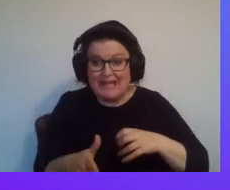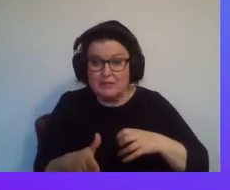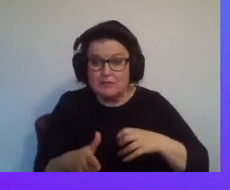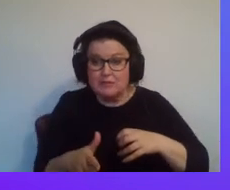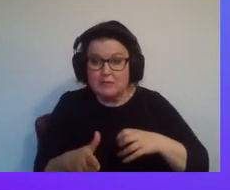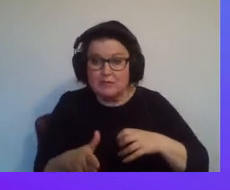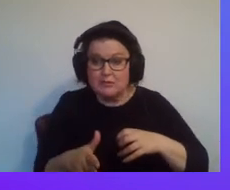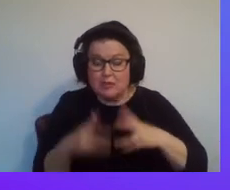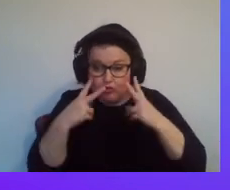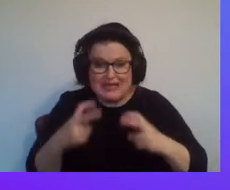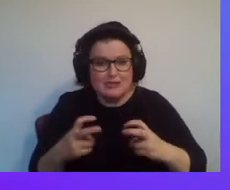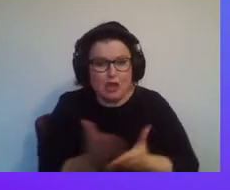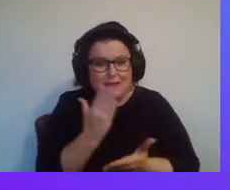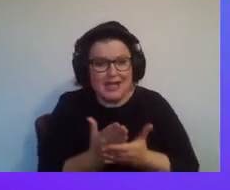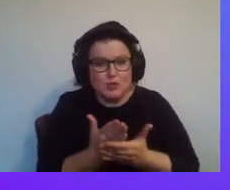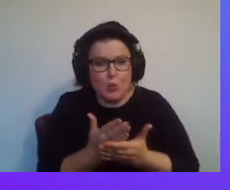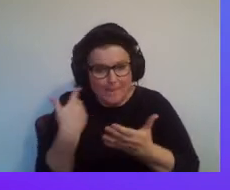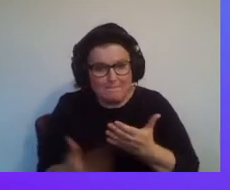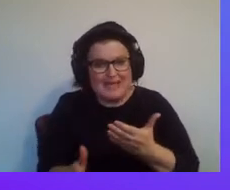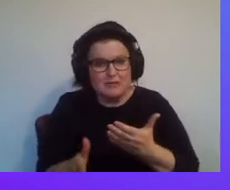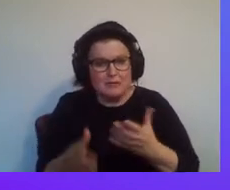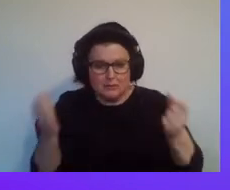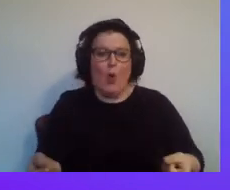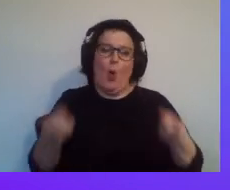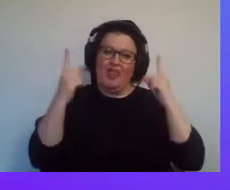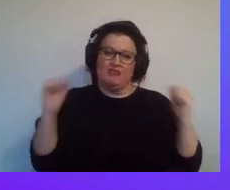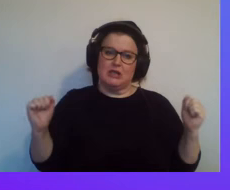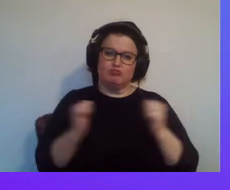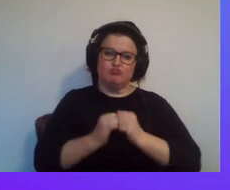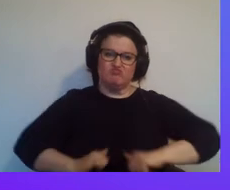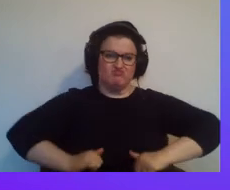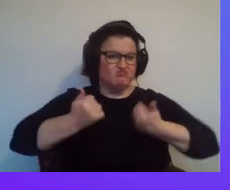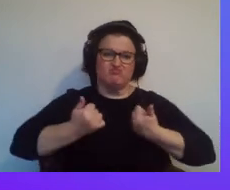and give it an authorization to be